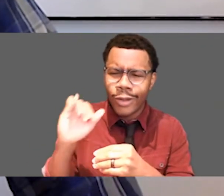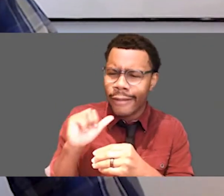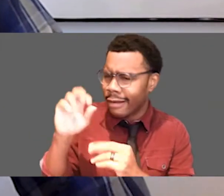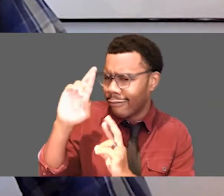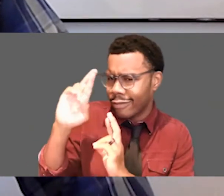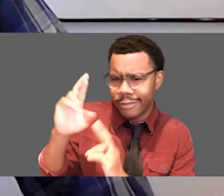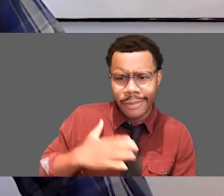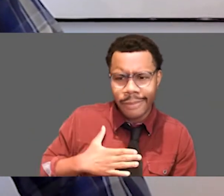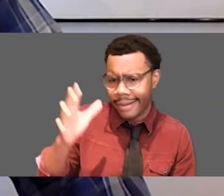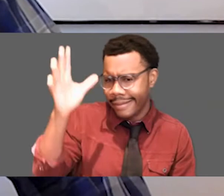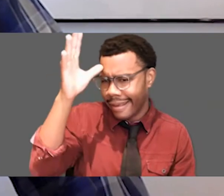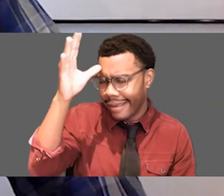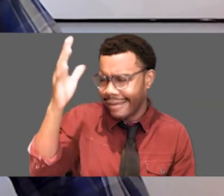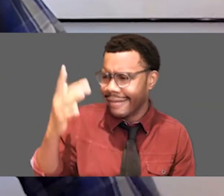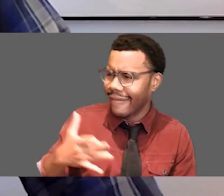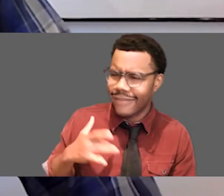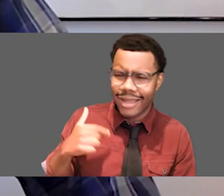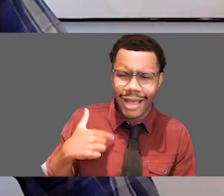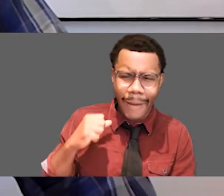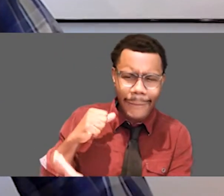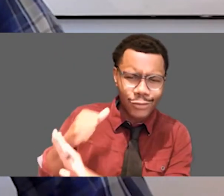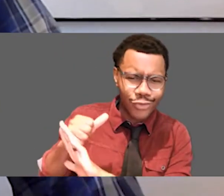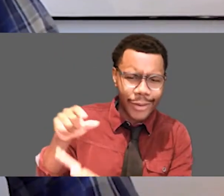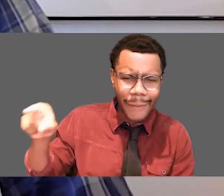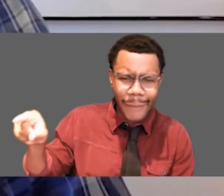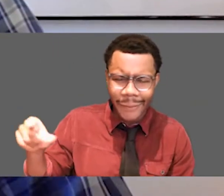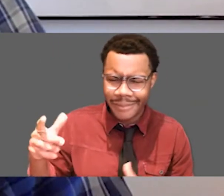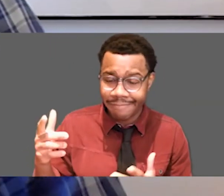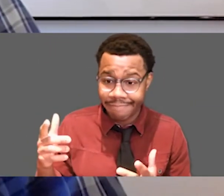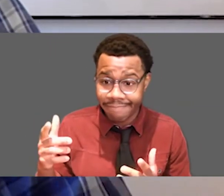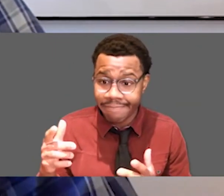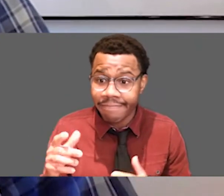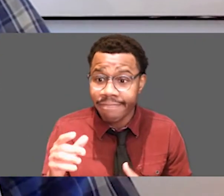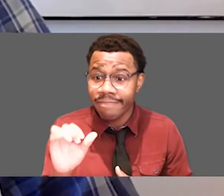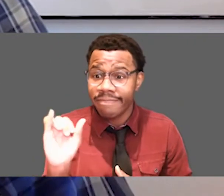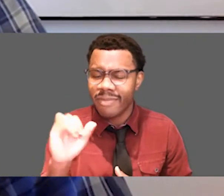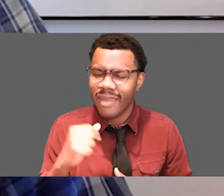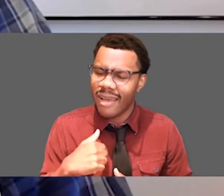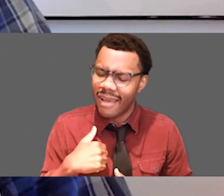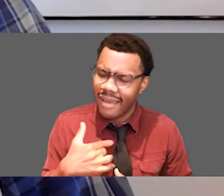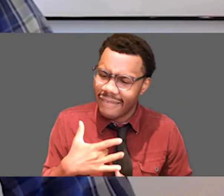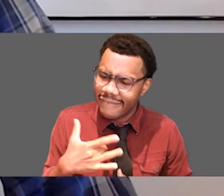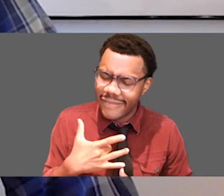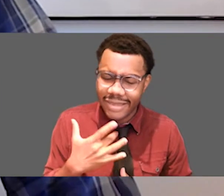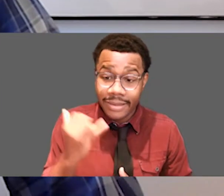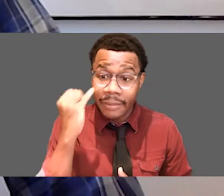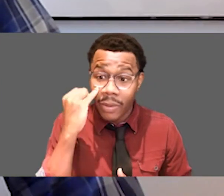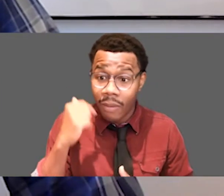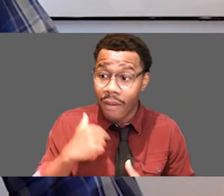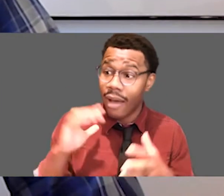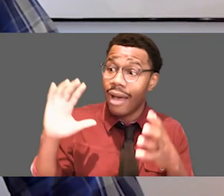even a betrayal of him. More troubling is that I've always felt that openly acknowledging it personally shames